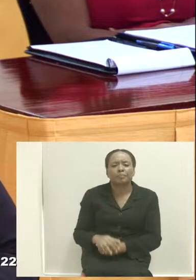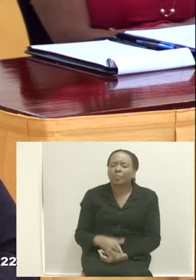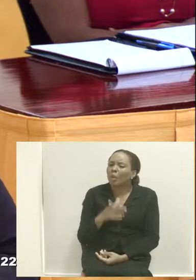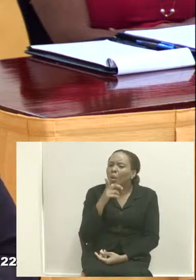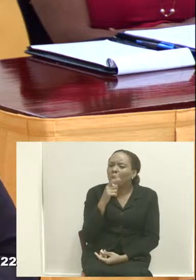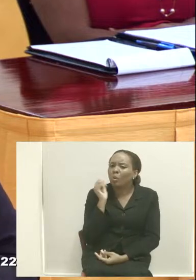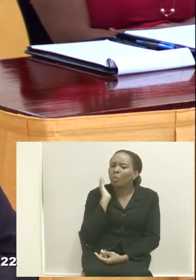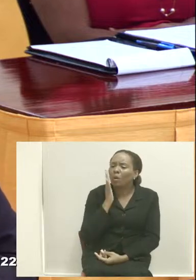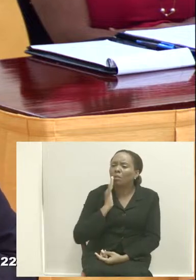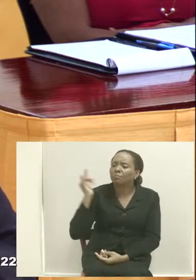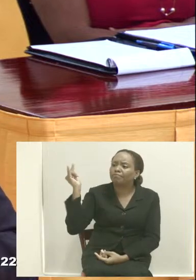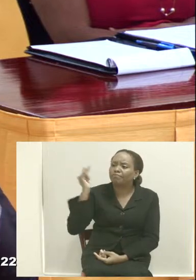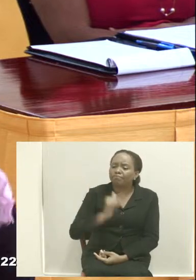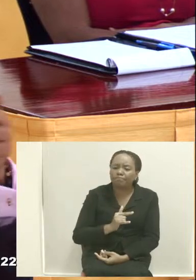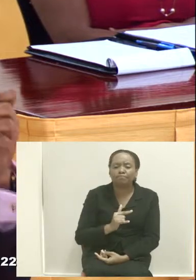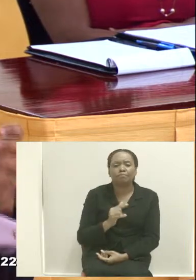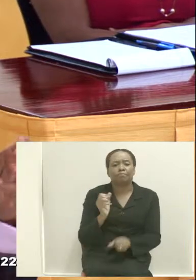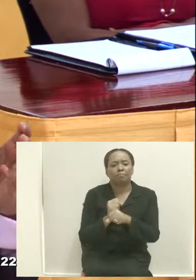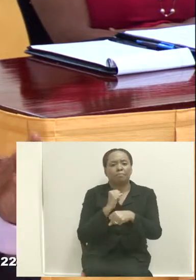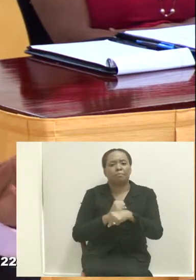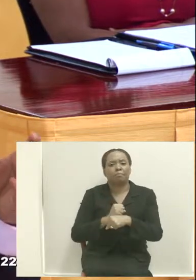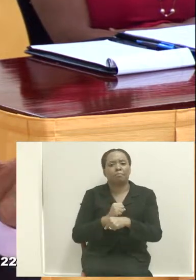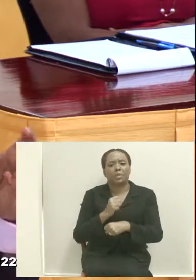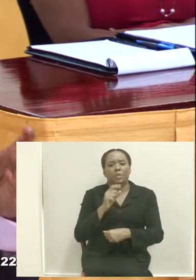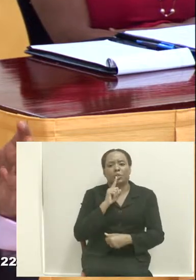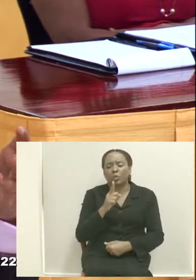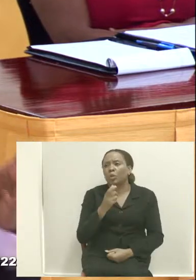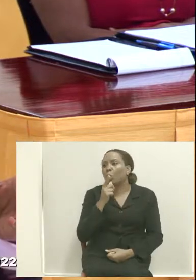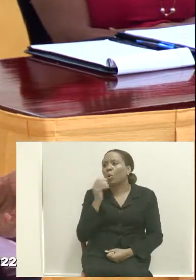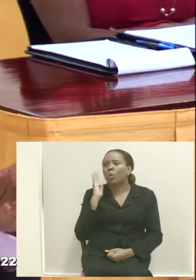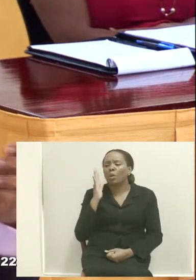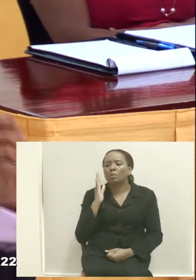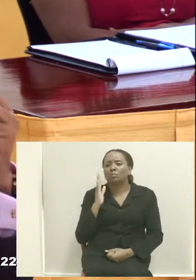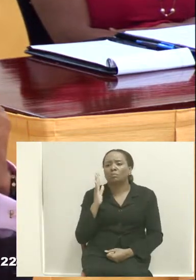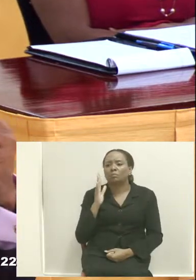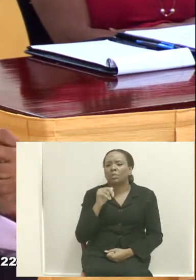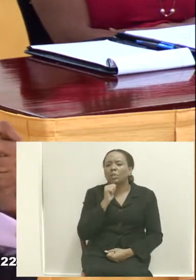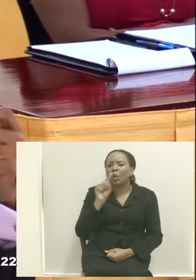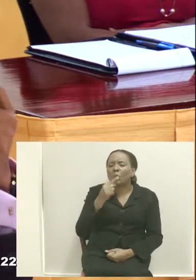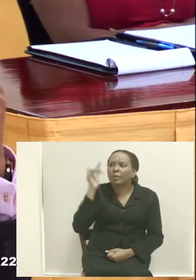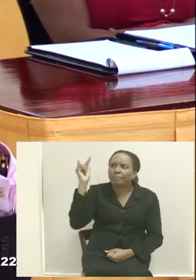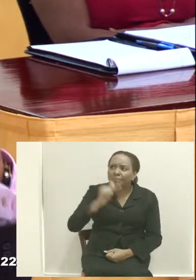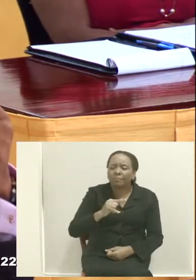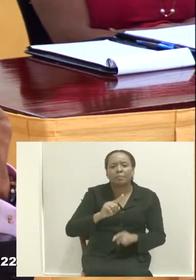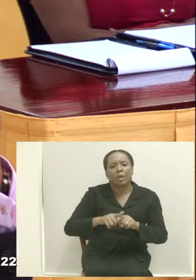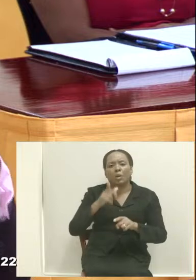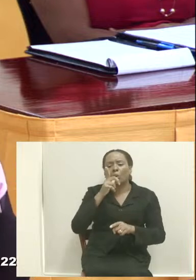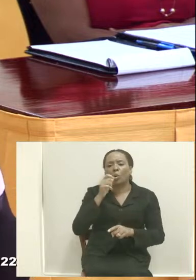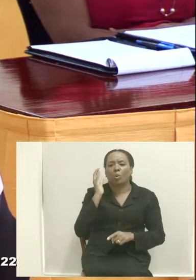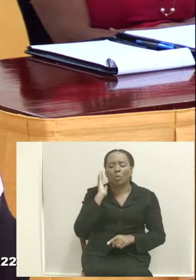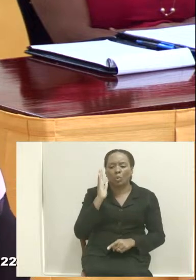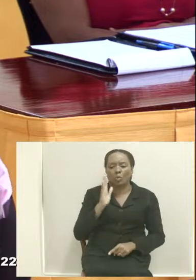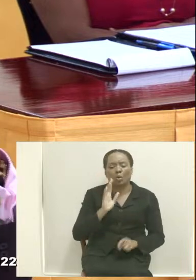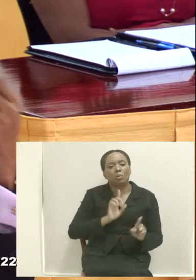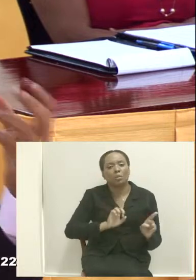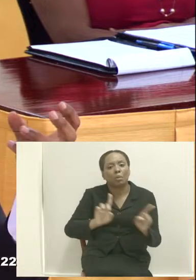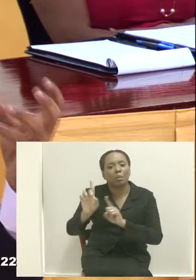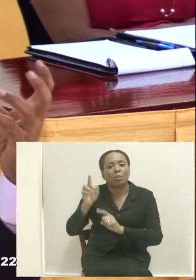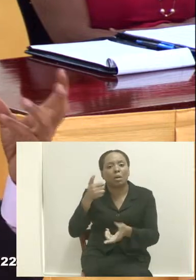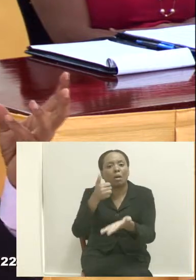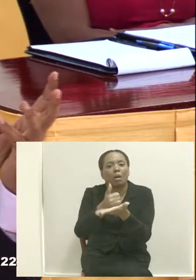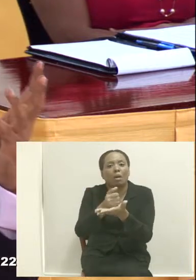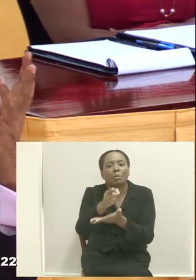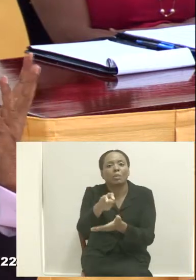is being done in the correct way? Where is the consultant who comes in to assist you with your human resource planning? And